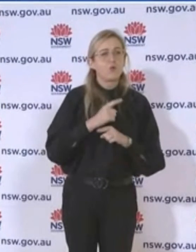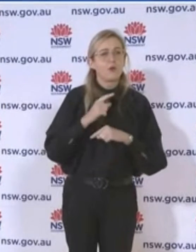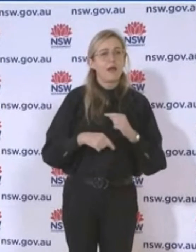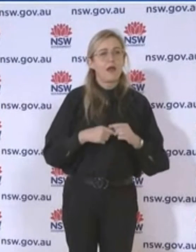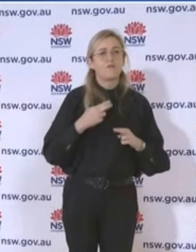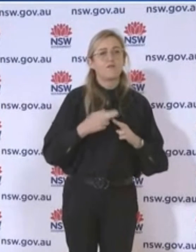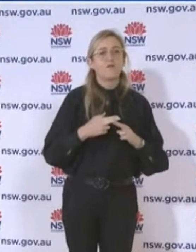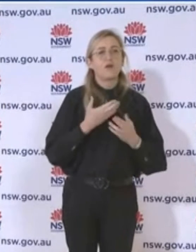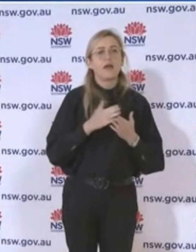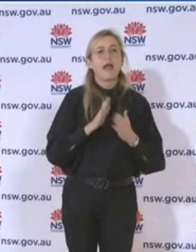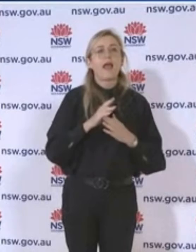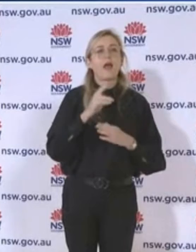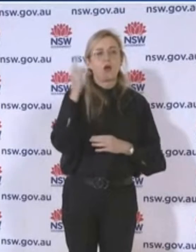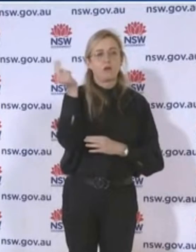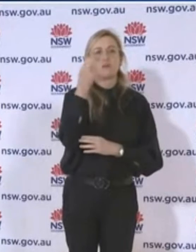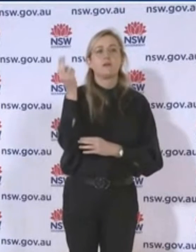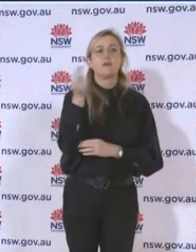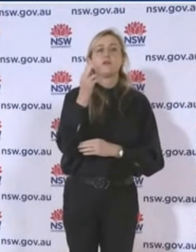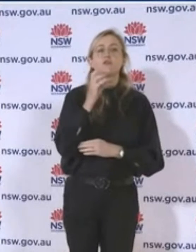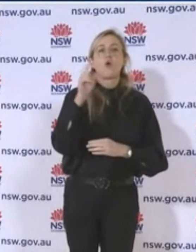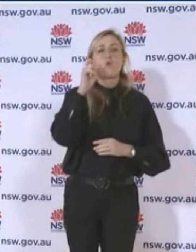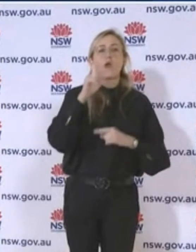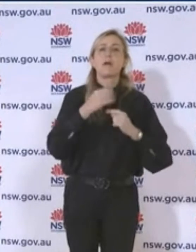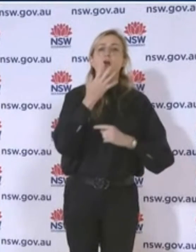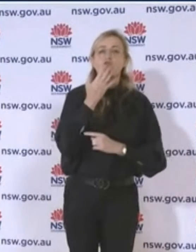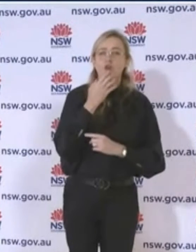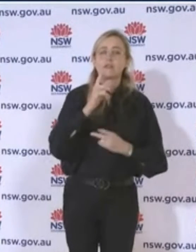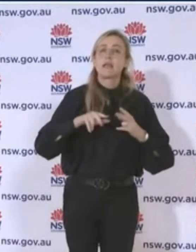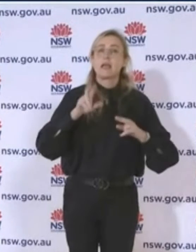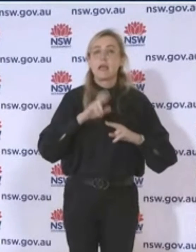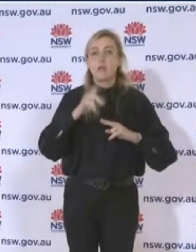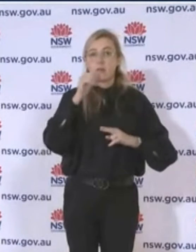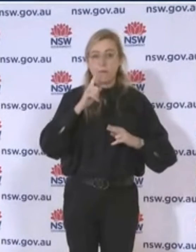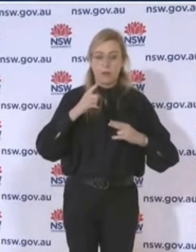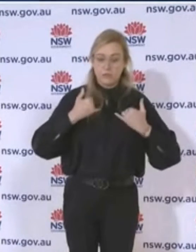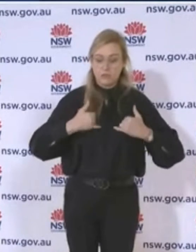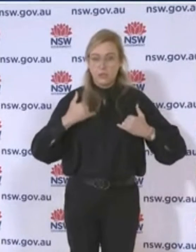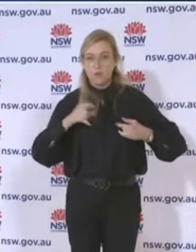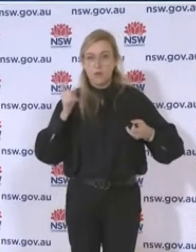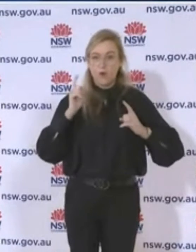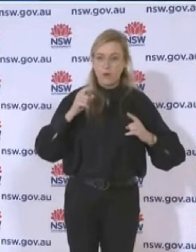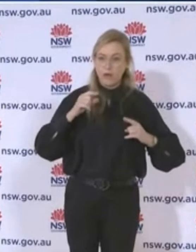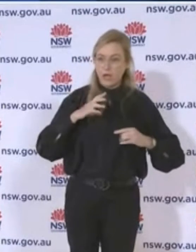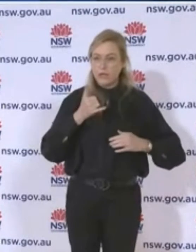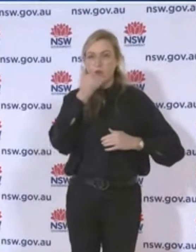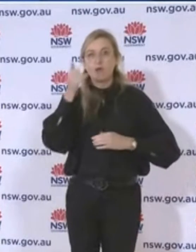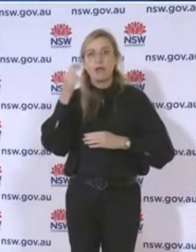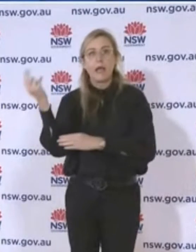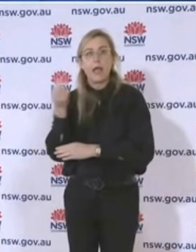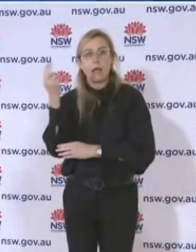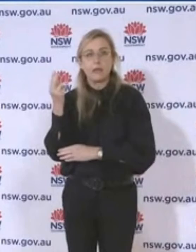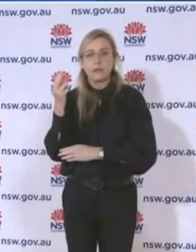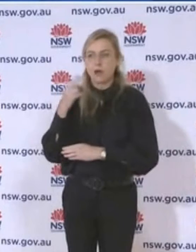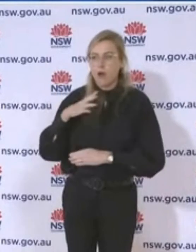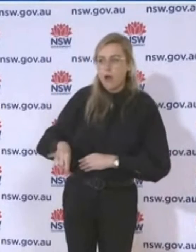from paramedics that they're under a lot of pressure. Can you assure people that they will have access to an ambulance if they need it, if it's not to do with COVID?